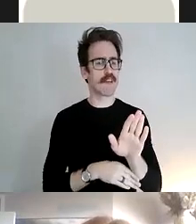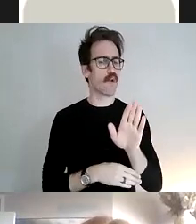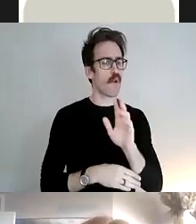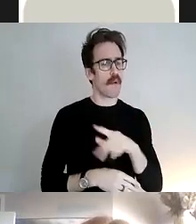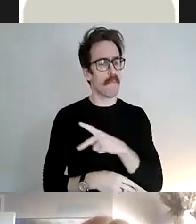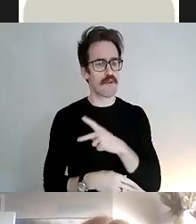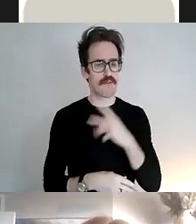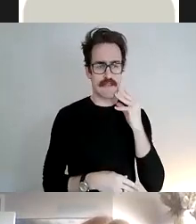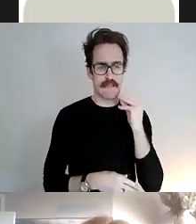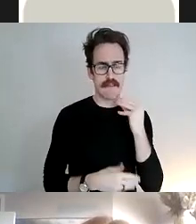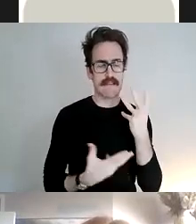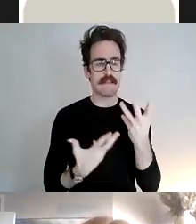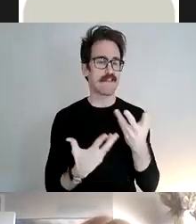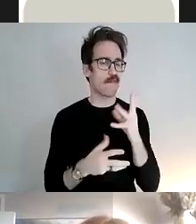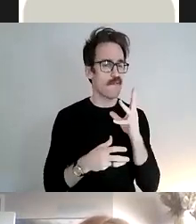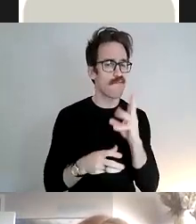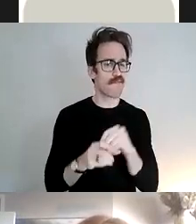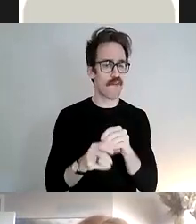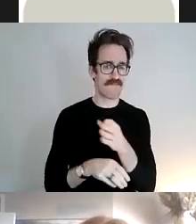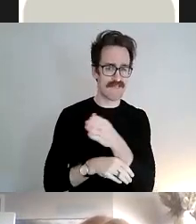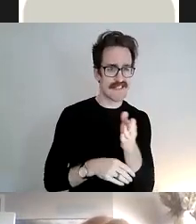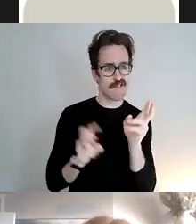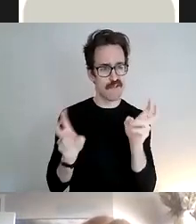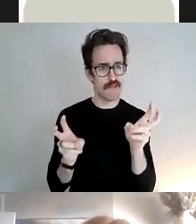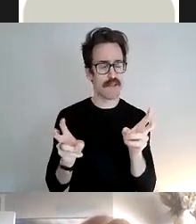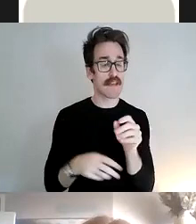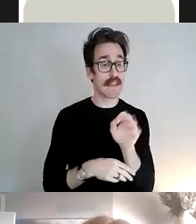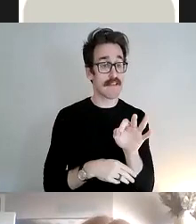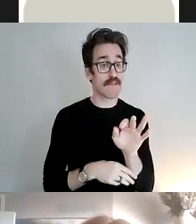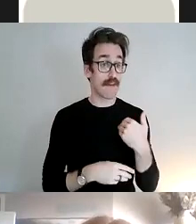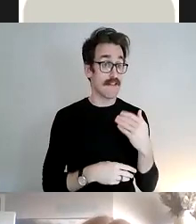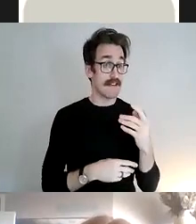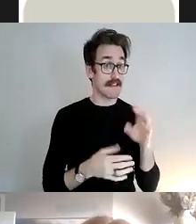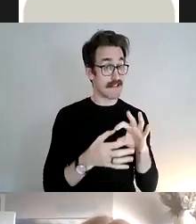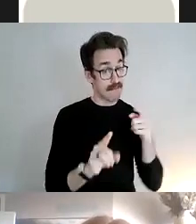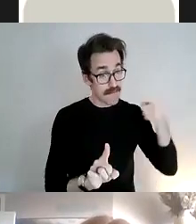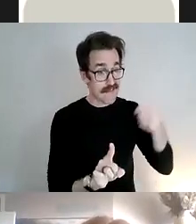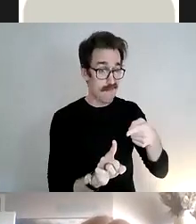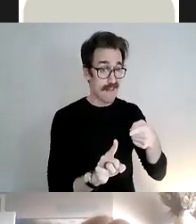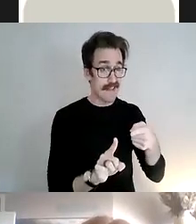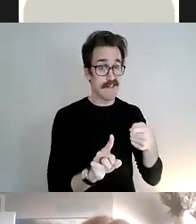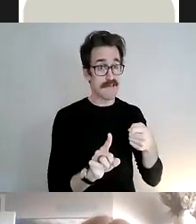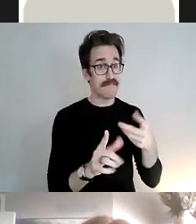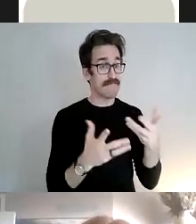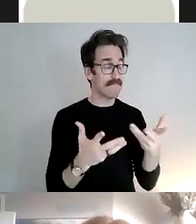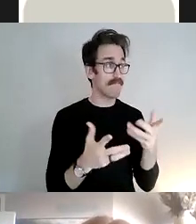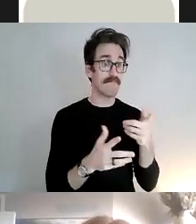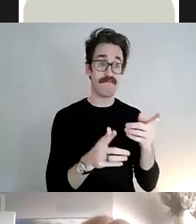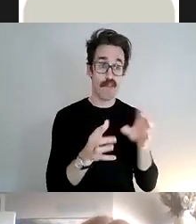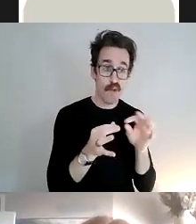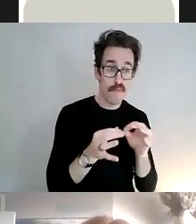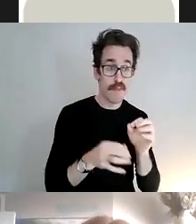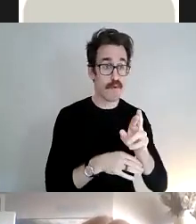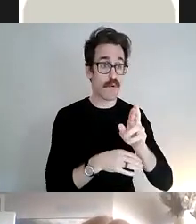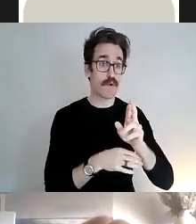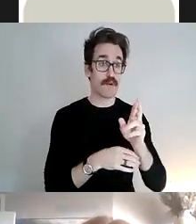experiences. We would like to, if there's something specific around the situation that you may be addressing, we are